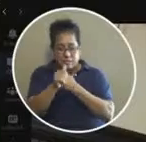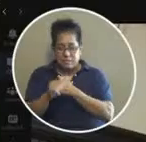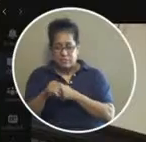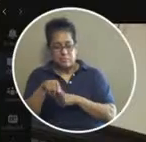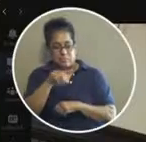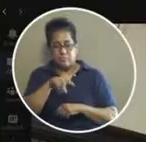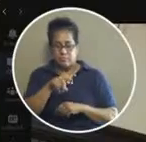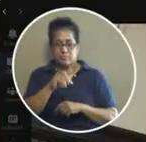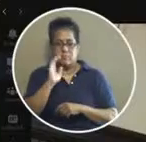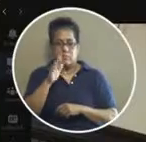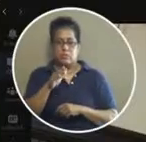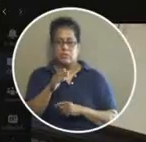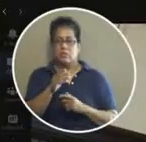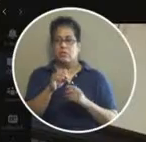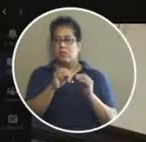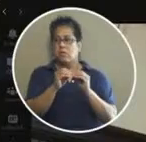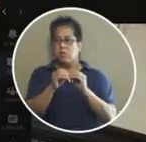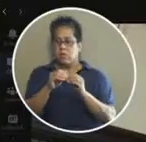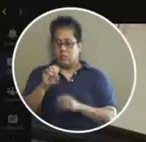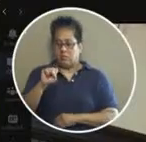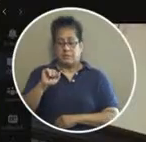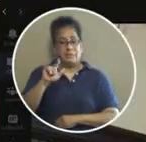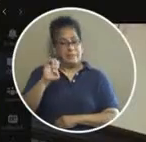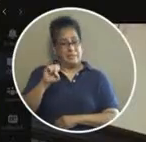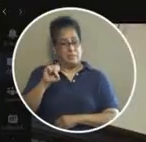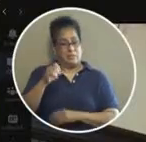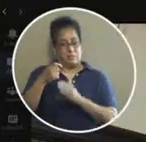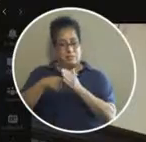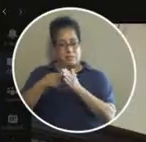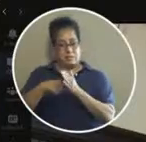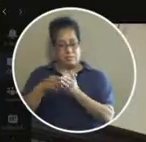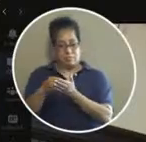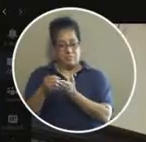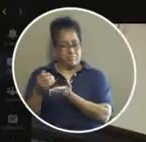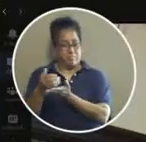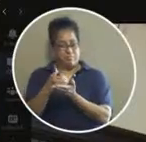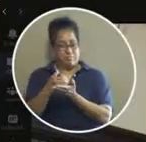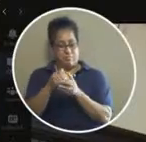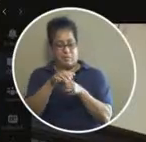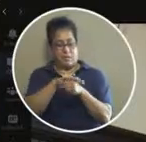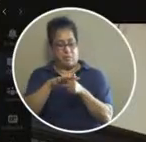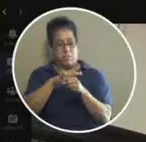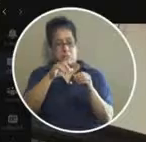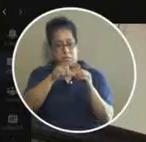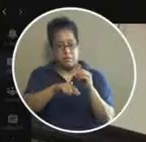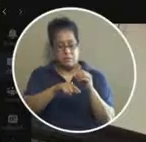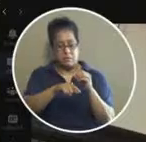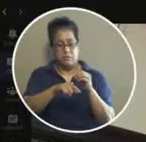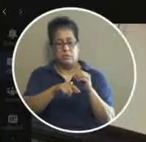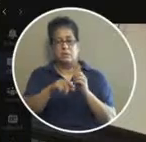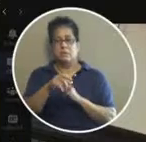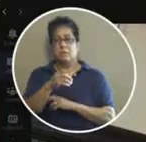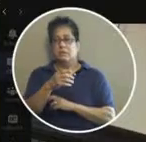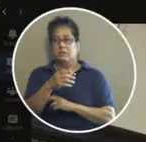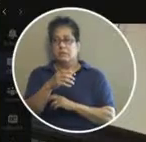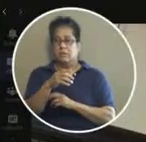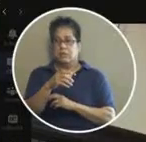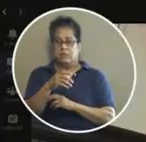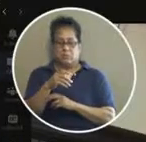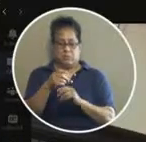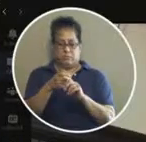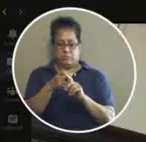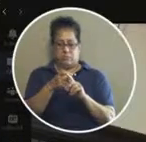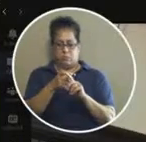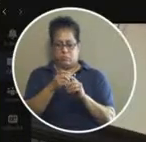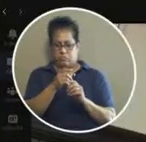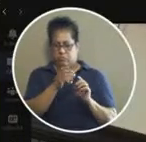be. I was looking at our sales tax revenues for the county of El Paso through, it's